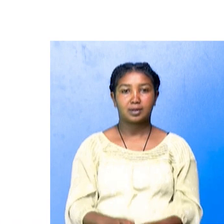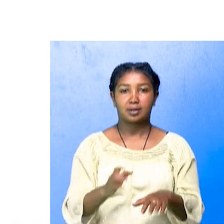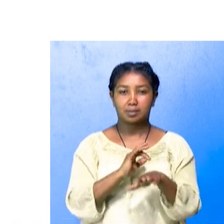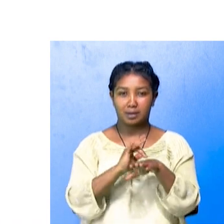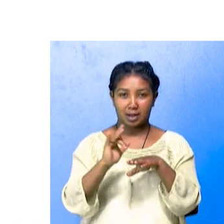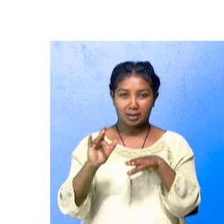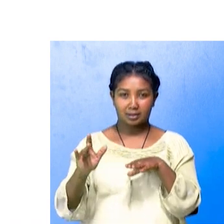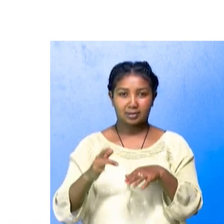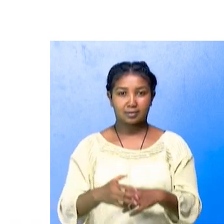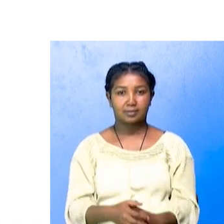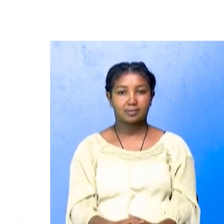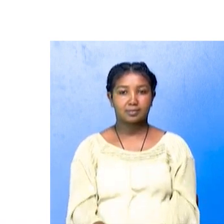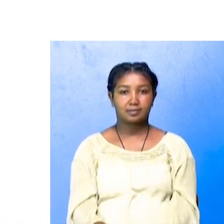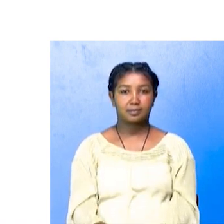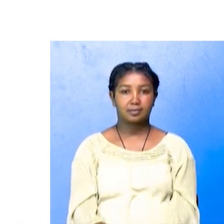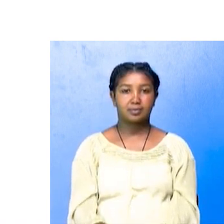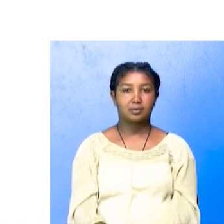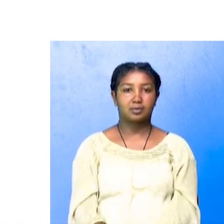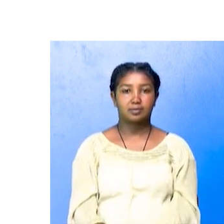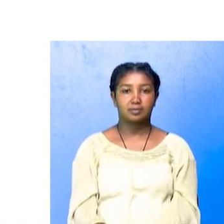blank wear